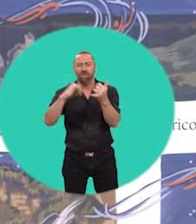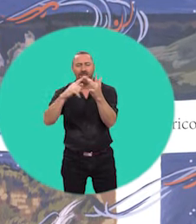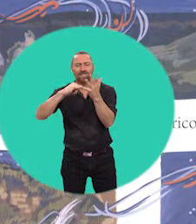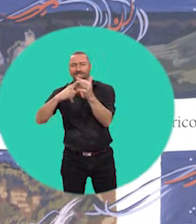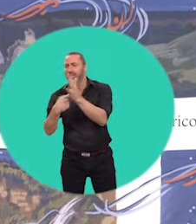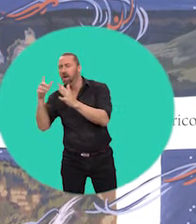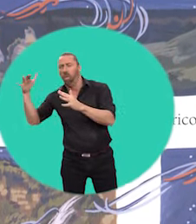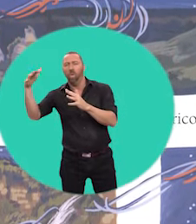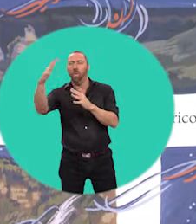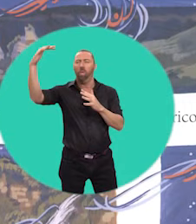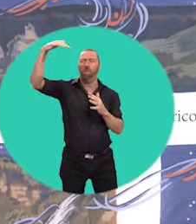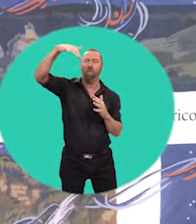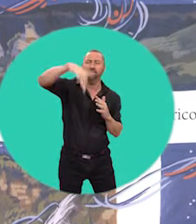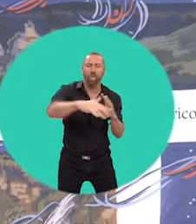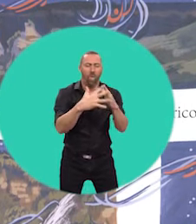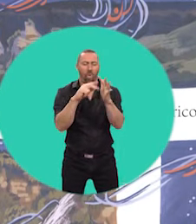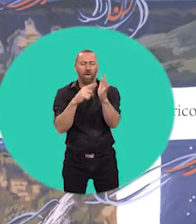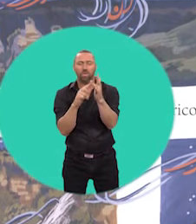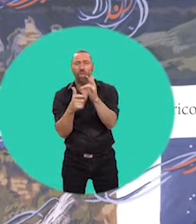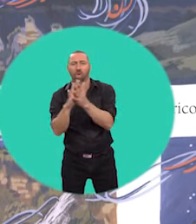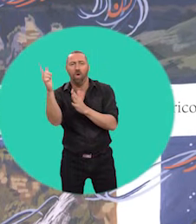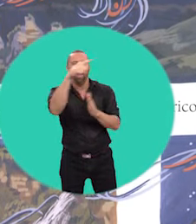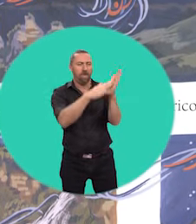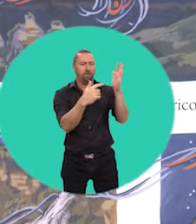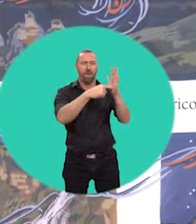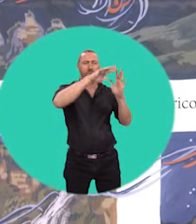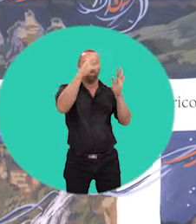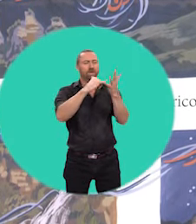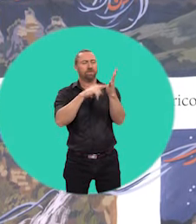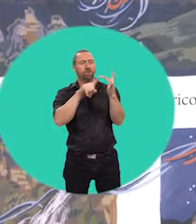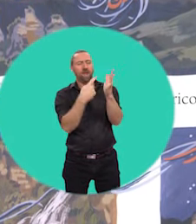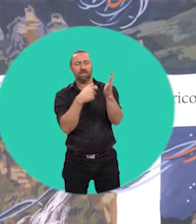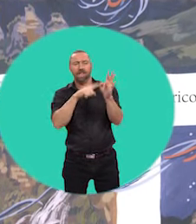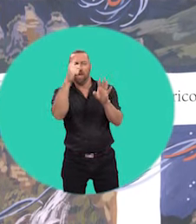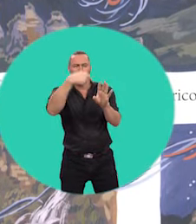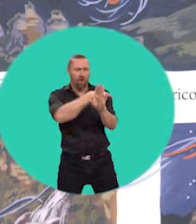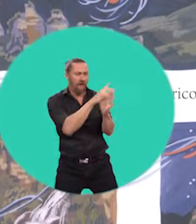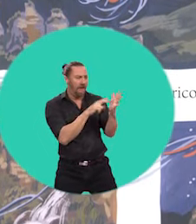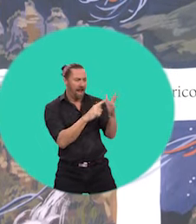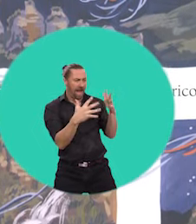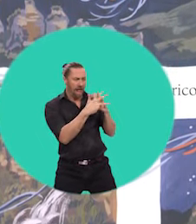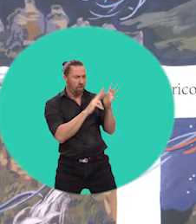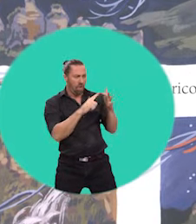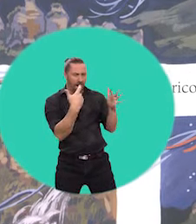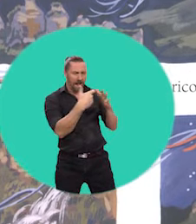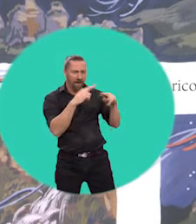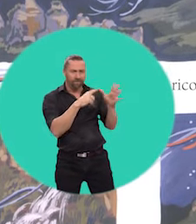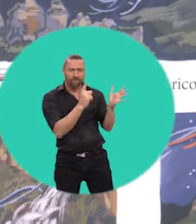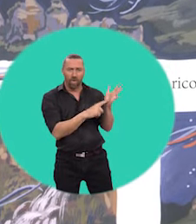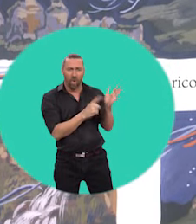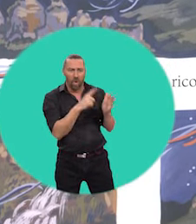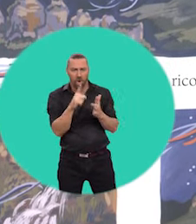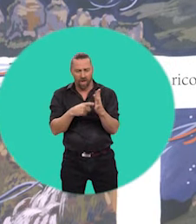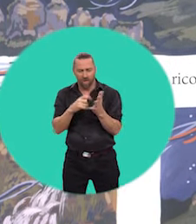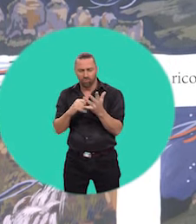and whooshed through Wentworth Falls. It echoed around Mount Solitary and bounced off narrow neck walls. It swirled